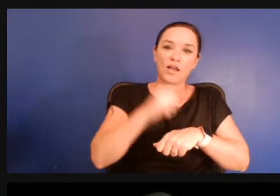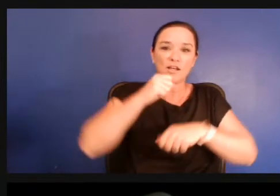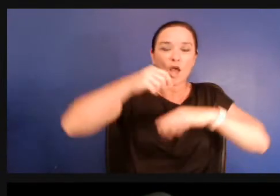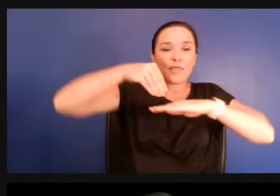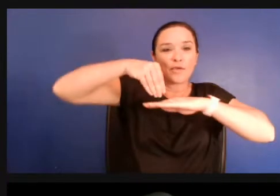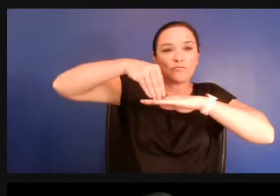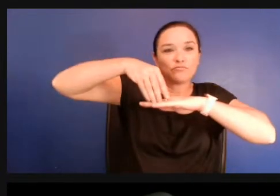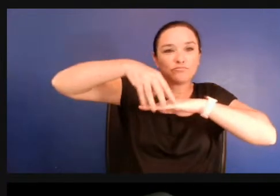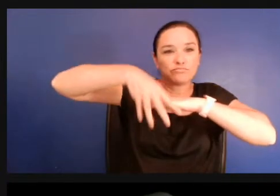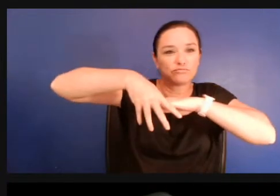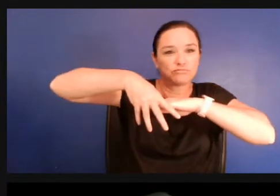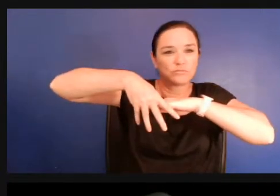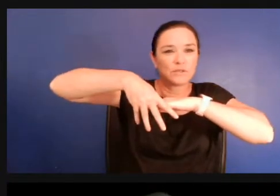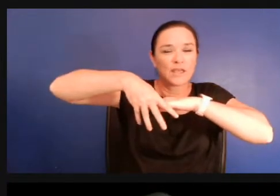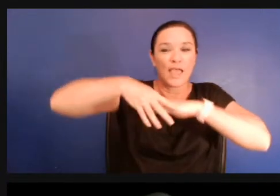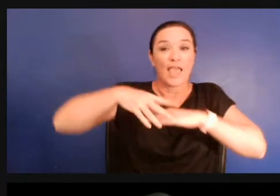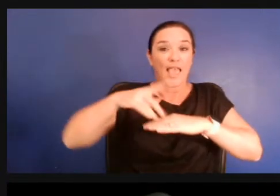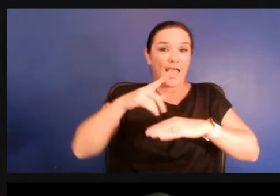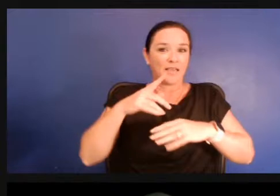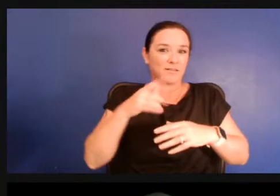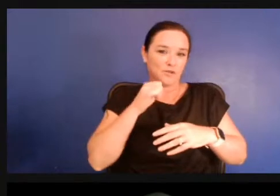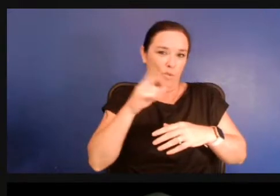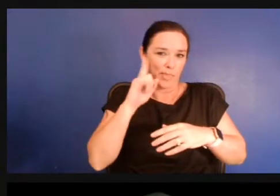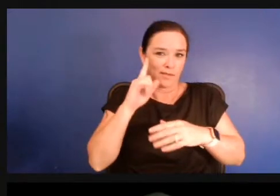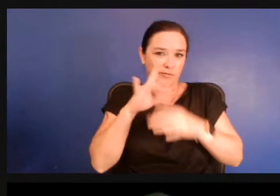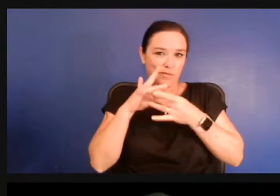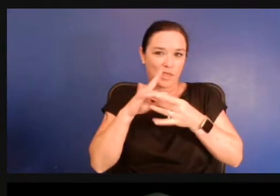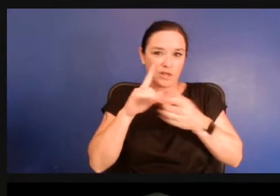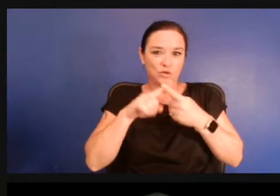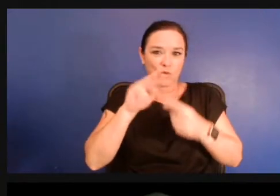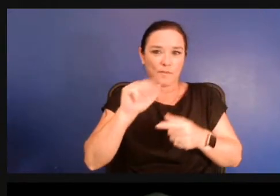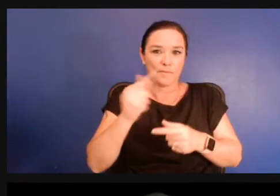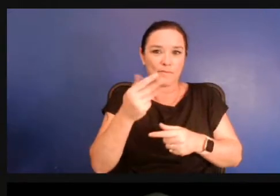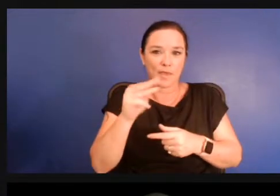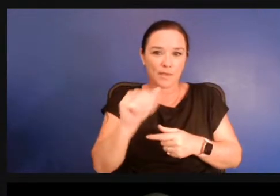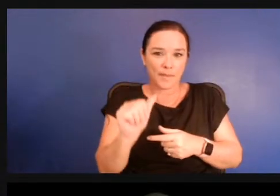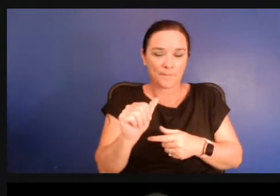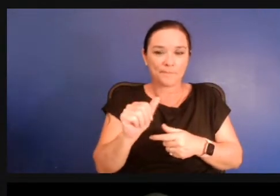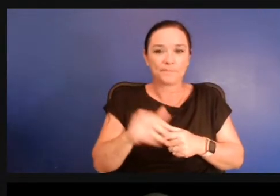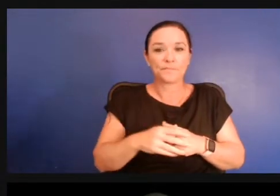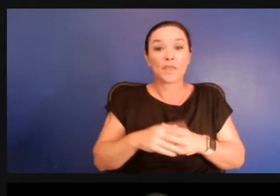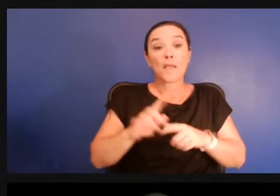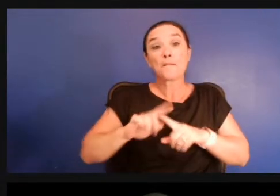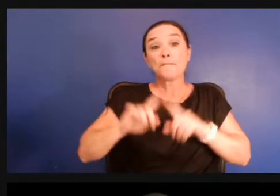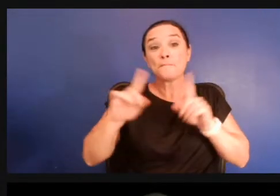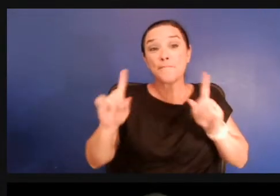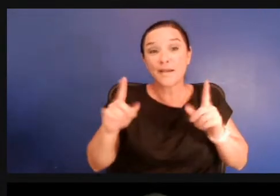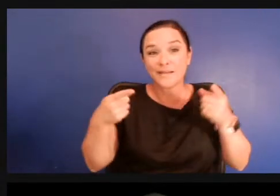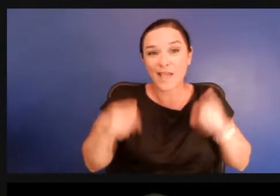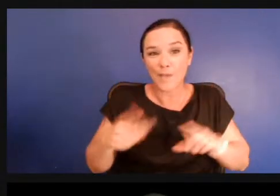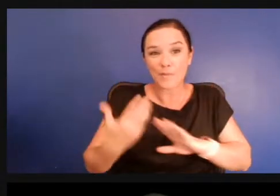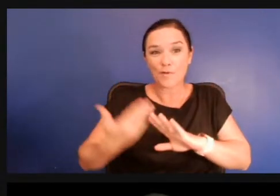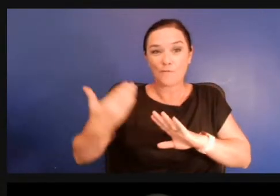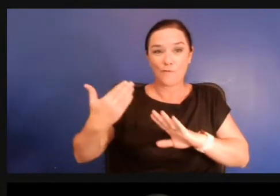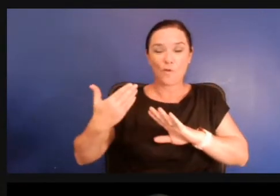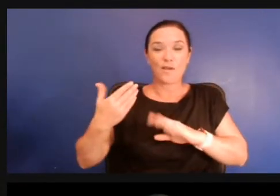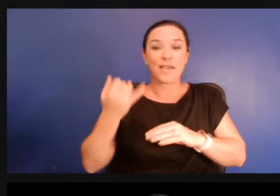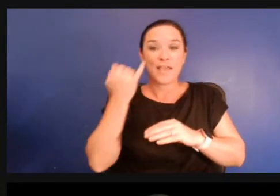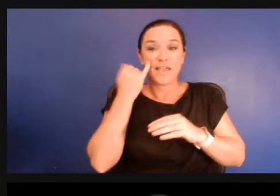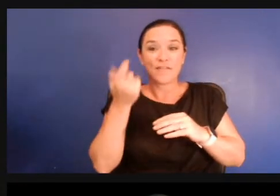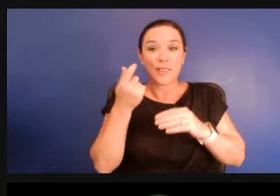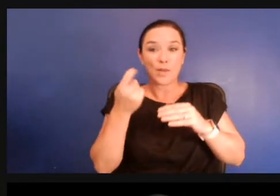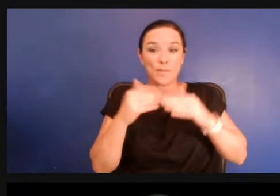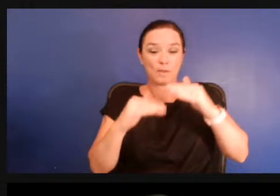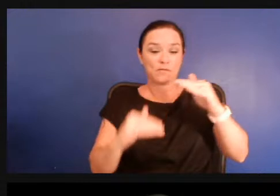actual movement of magma. With a caveat that it has been noted in the past that at slightly shallower depths than